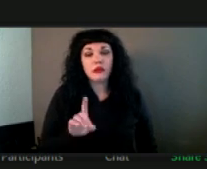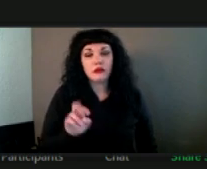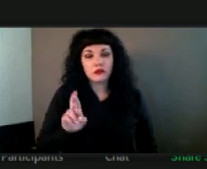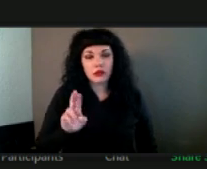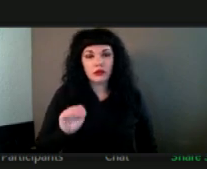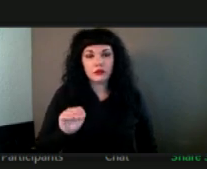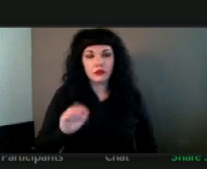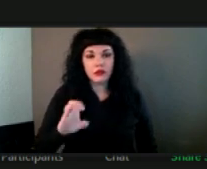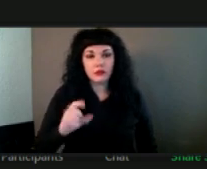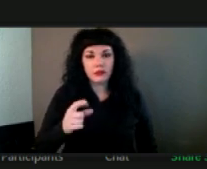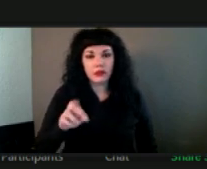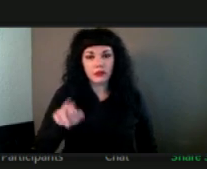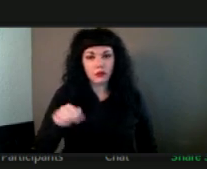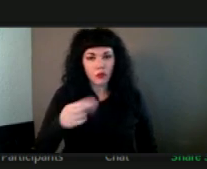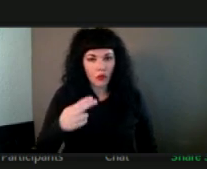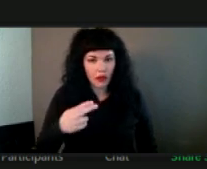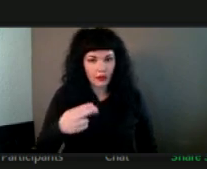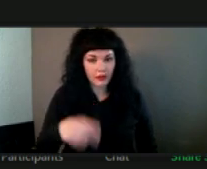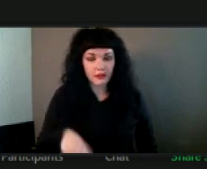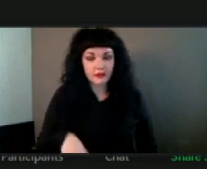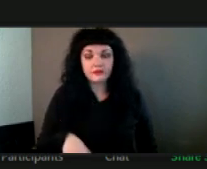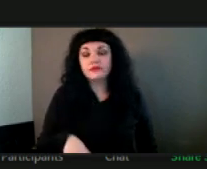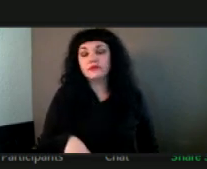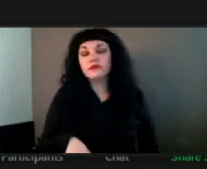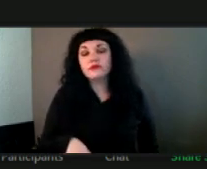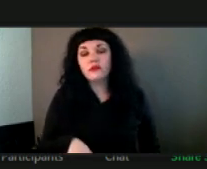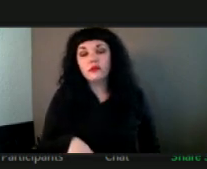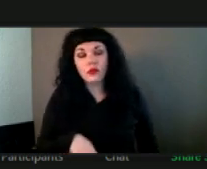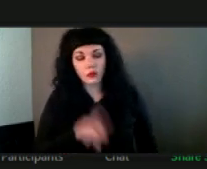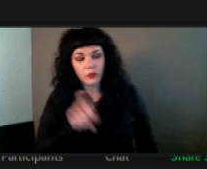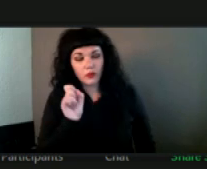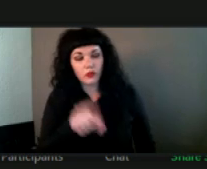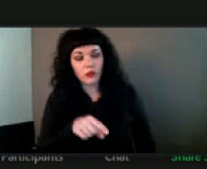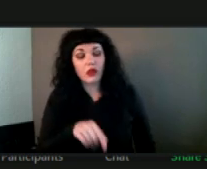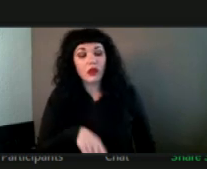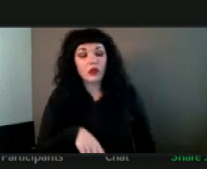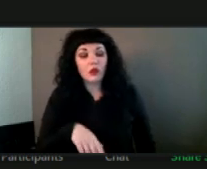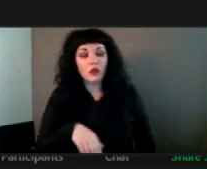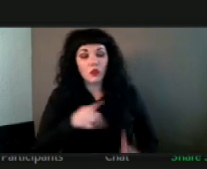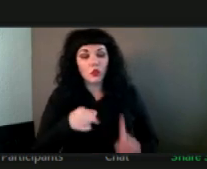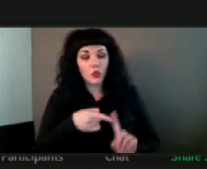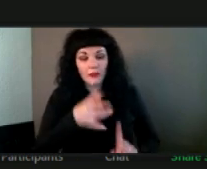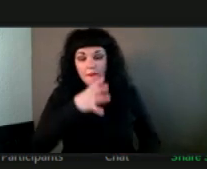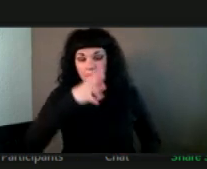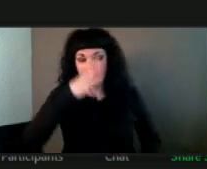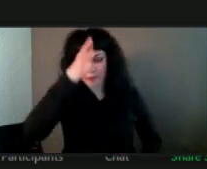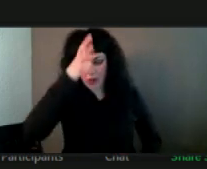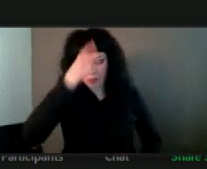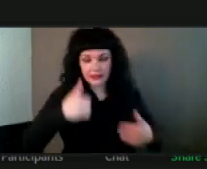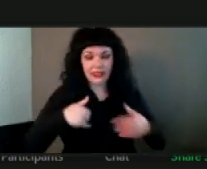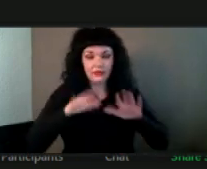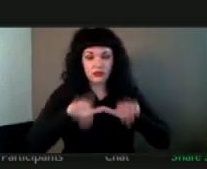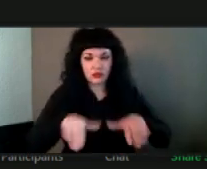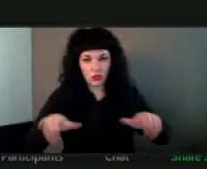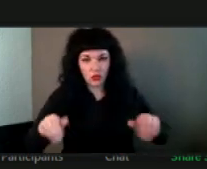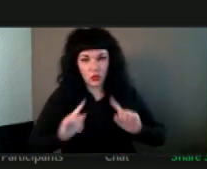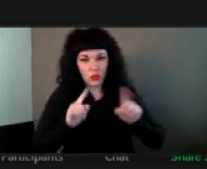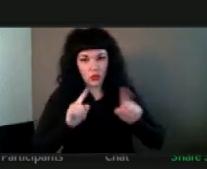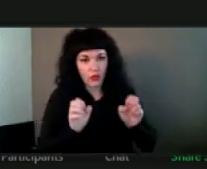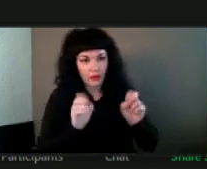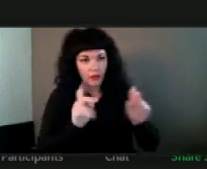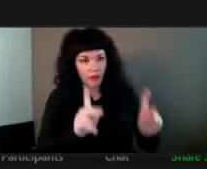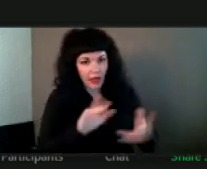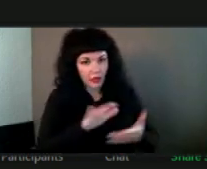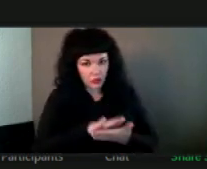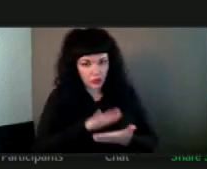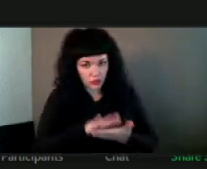guardians regarding children returning to school? We know that the state has a roadmap and we're